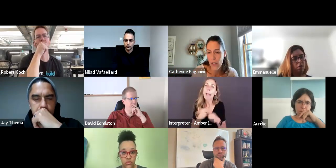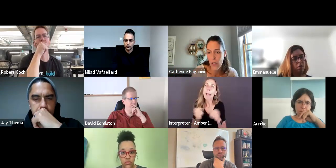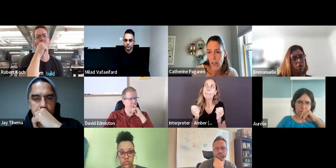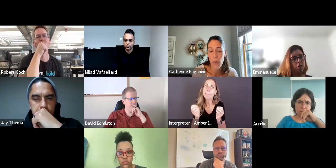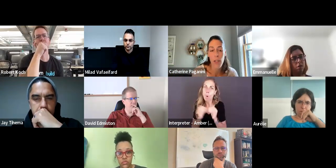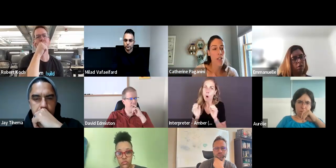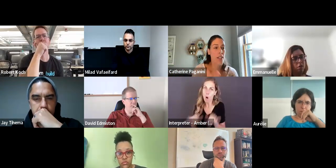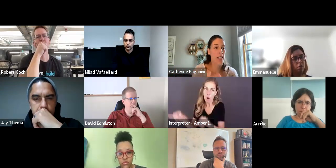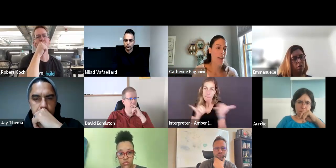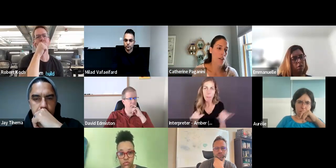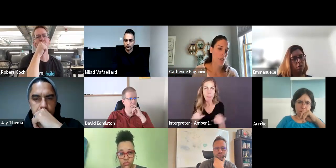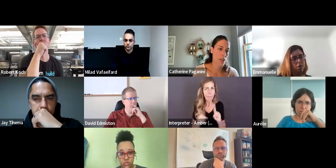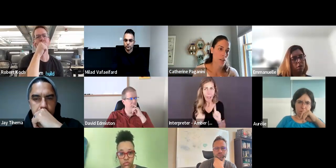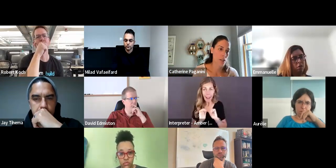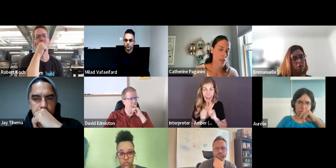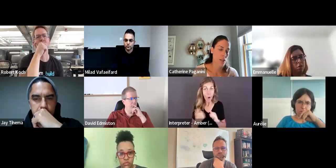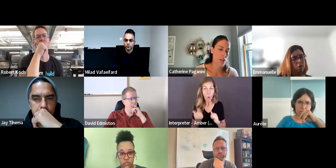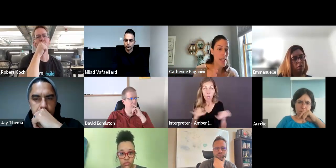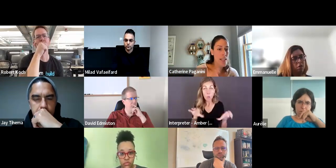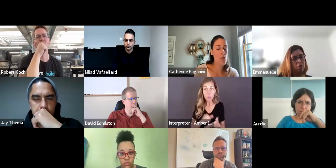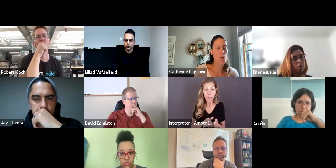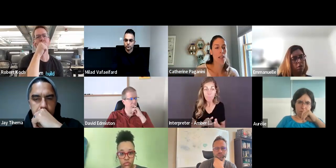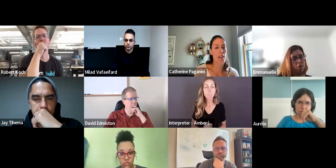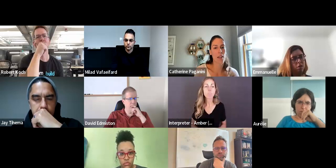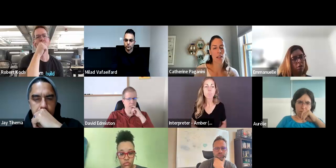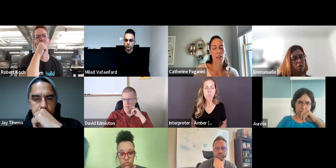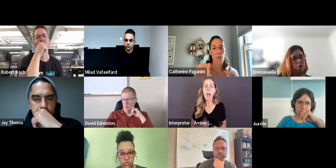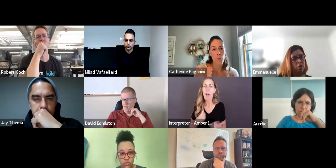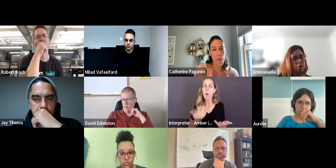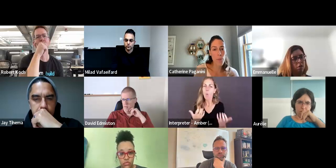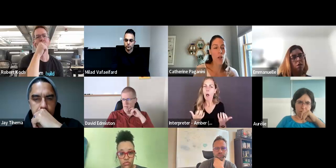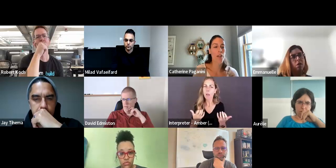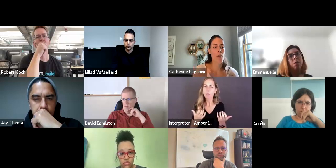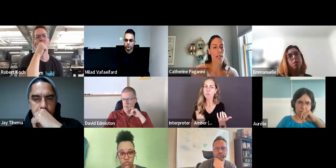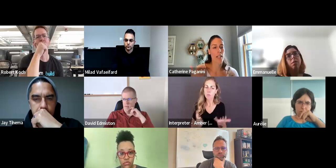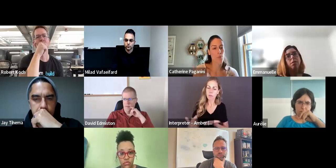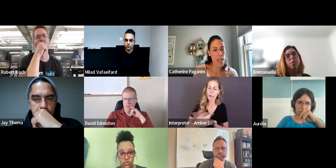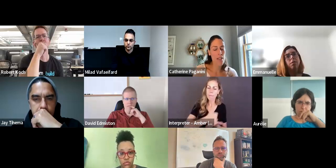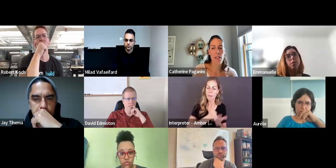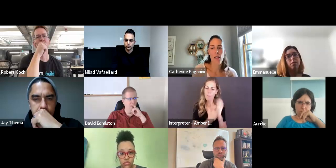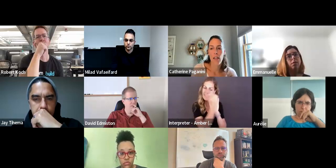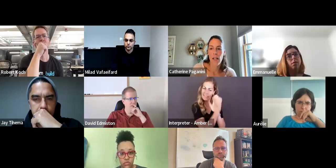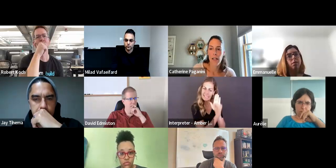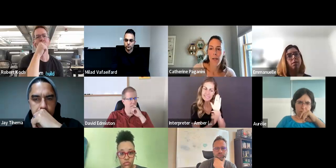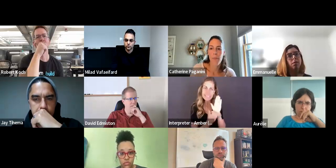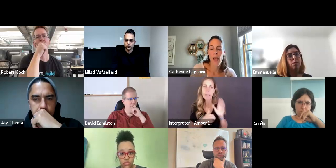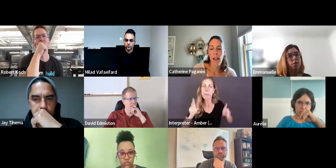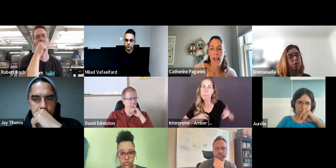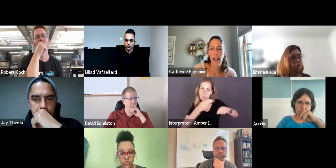that, I would like to gather a list with people, their expertise.